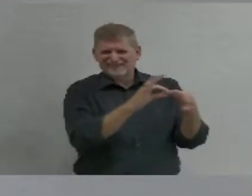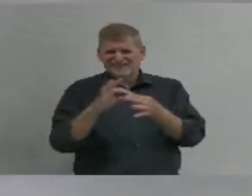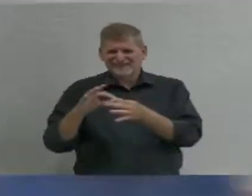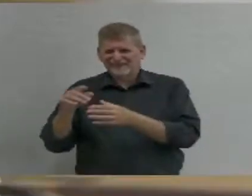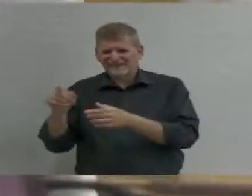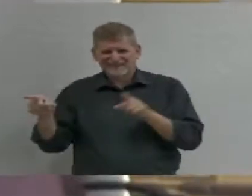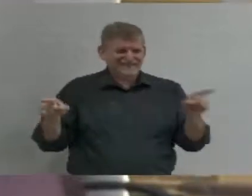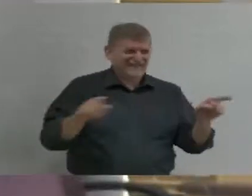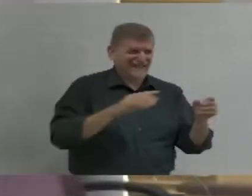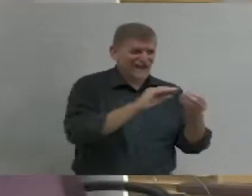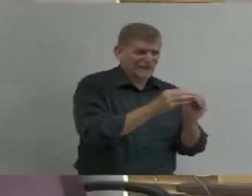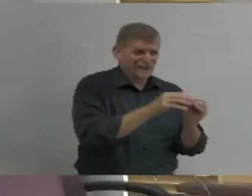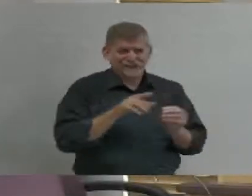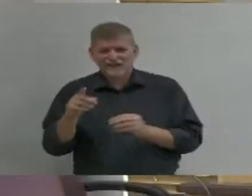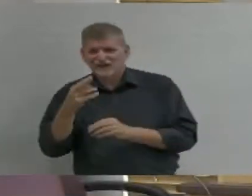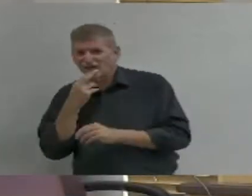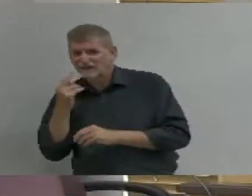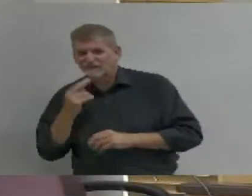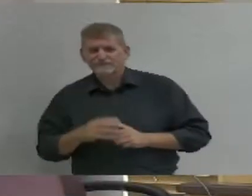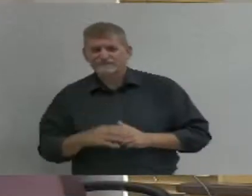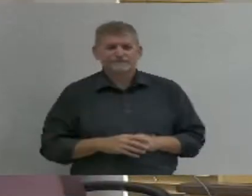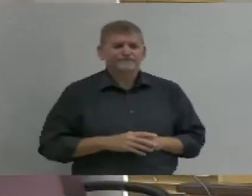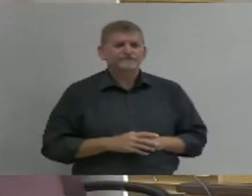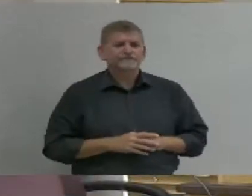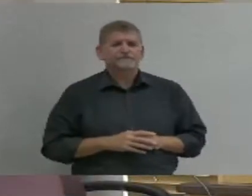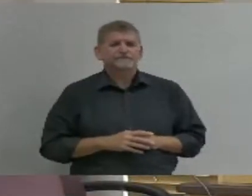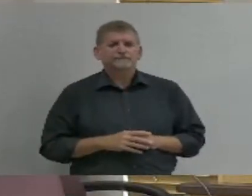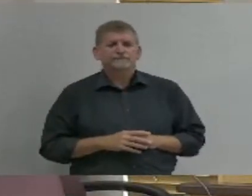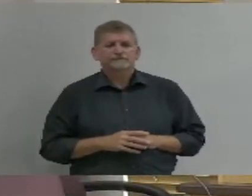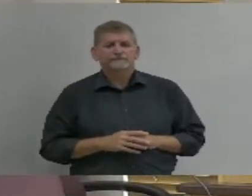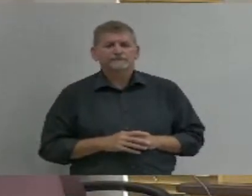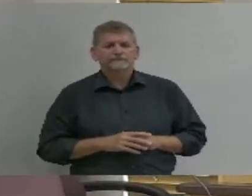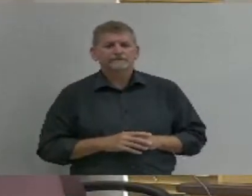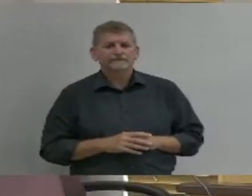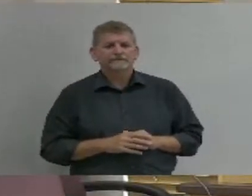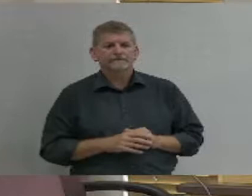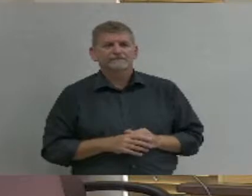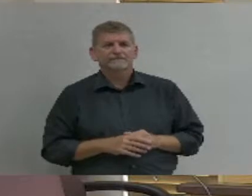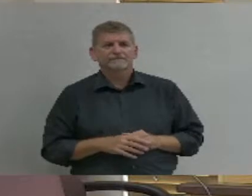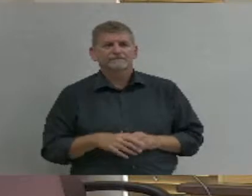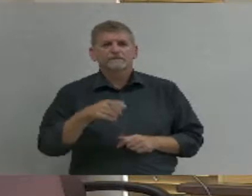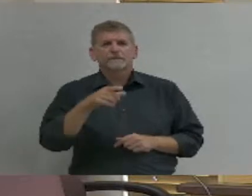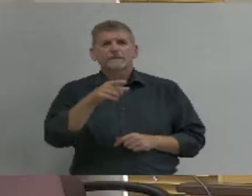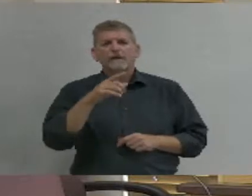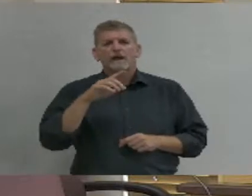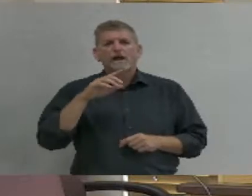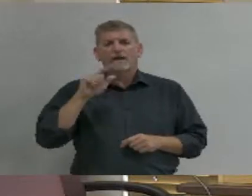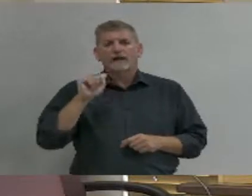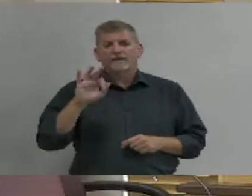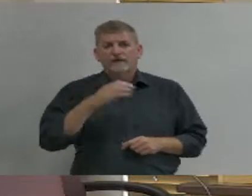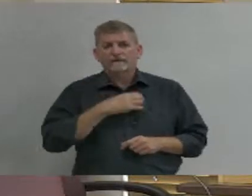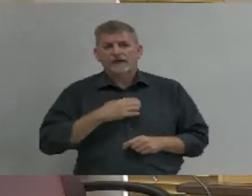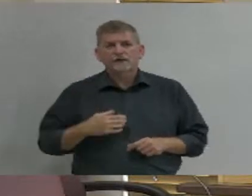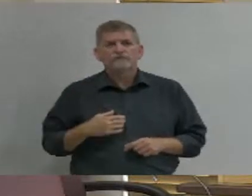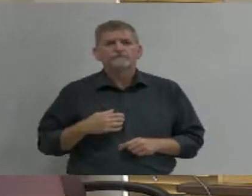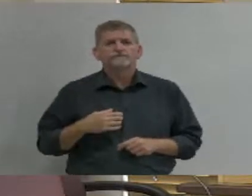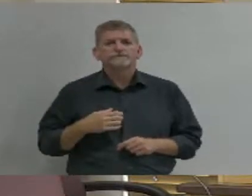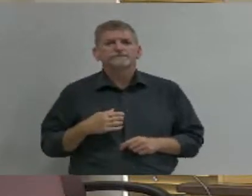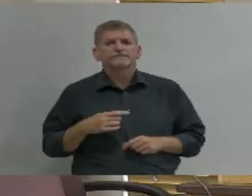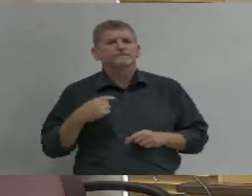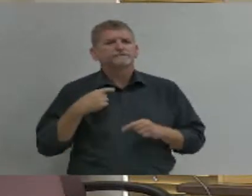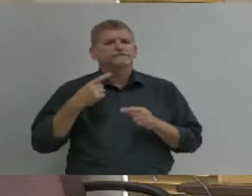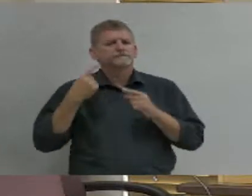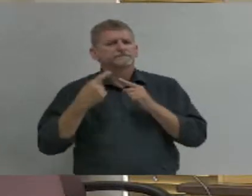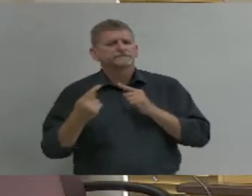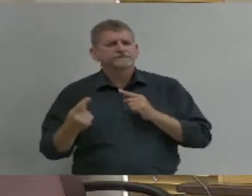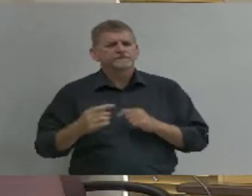one time where Dr. Adler and I don't exactly agree. I think it's going to be important, though, that we look at where those cases are